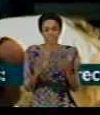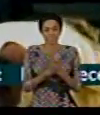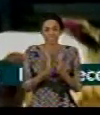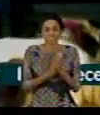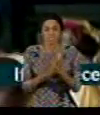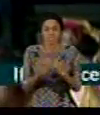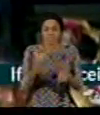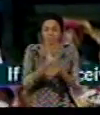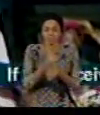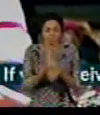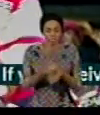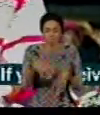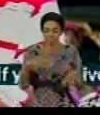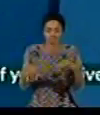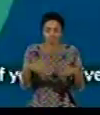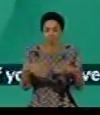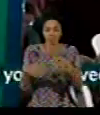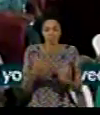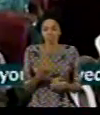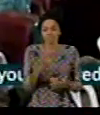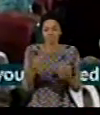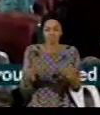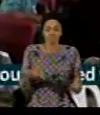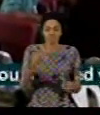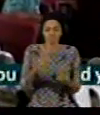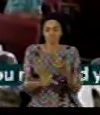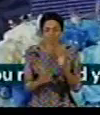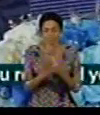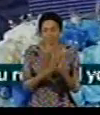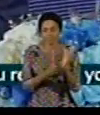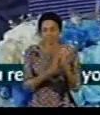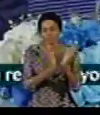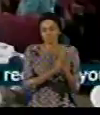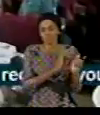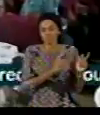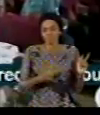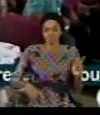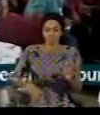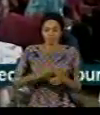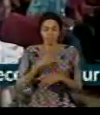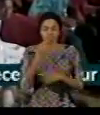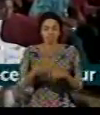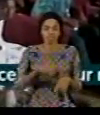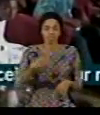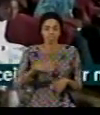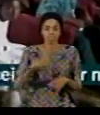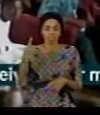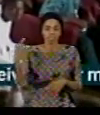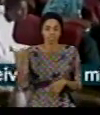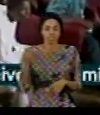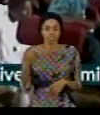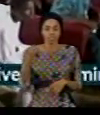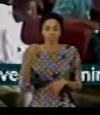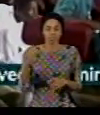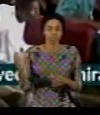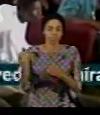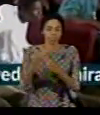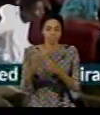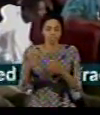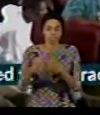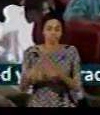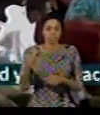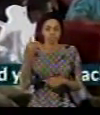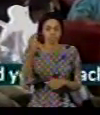working perfectly, normal. Praise the Lord. The Lord will be your own. And from Lagos, we'll take you quickly to